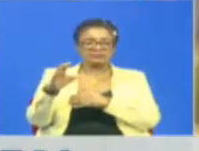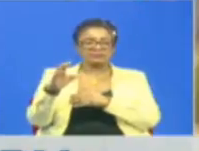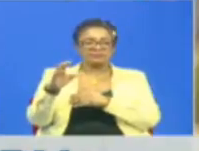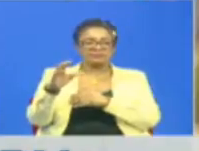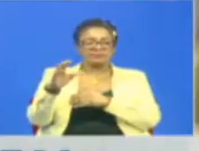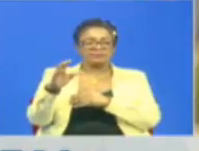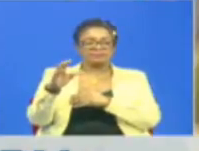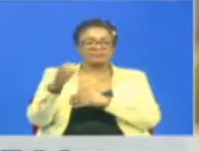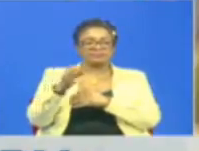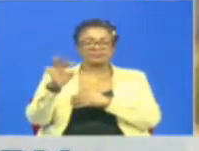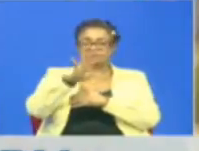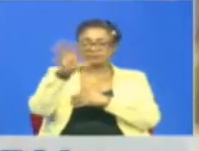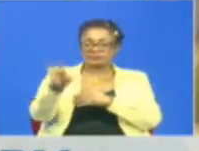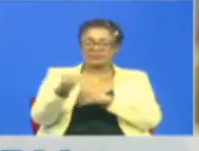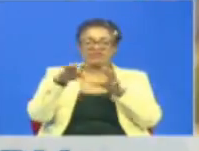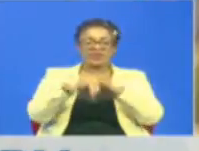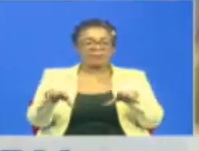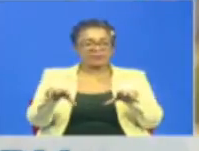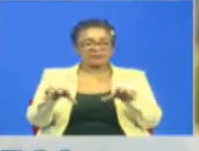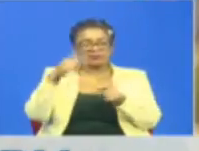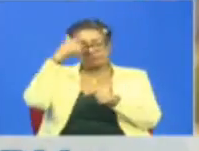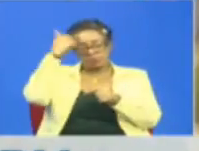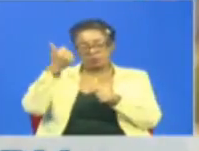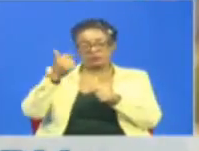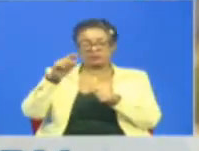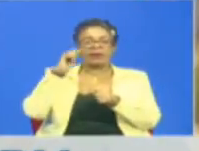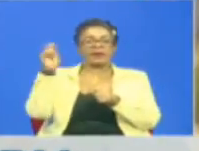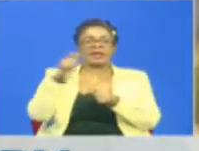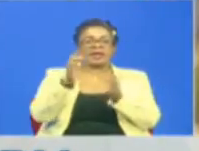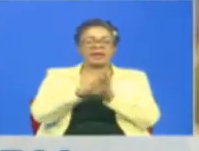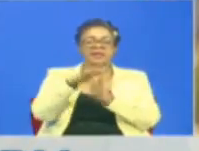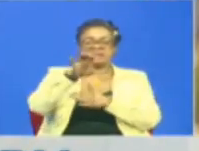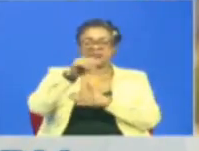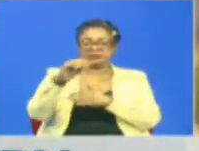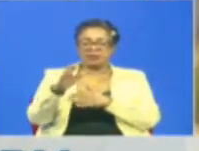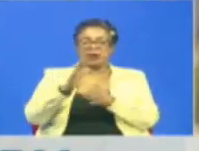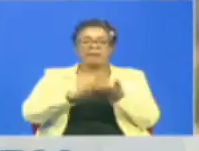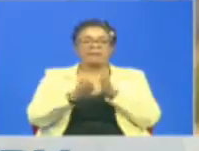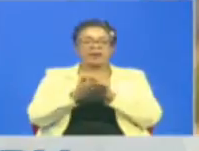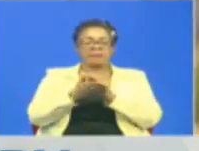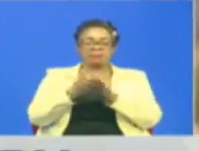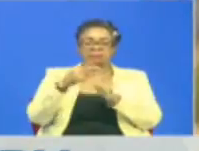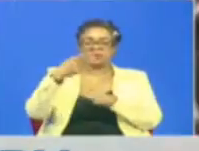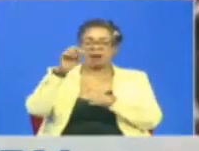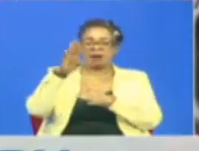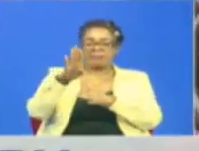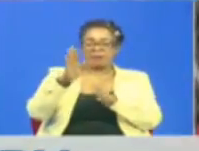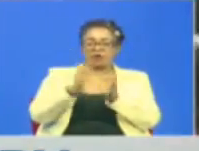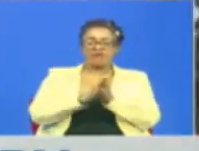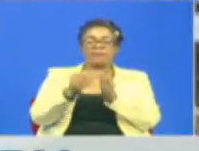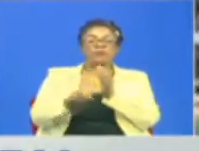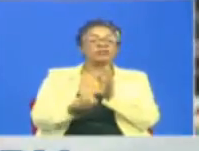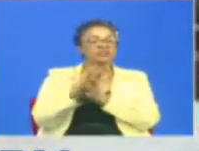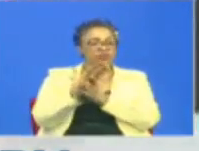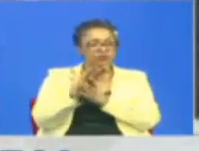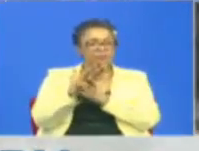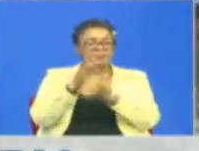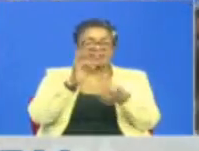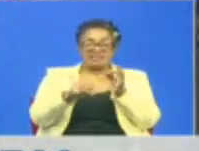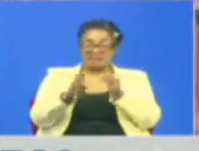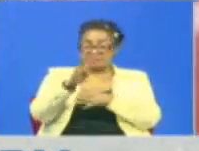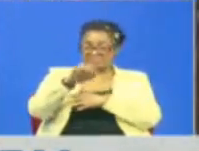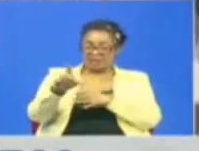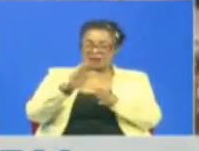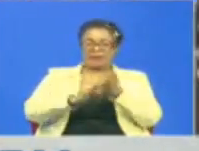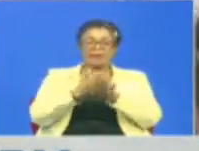for the African market, because then Kenya and the EAC becomes a hub of production. If the bill becomes law,